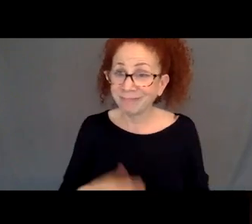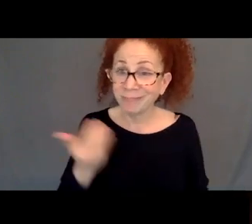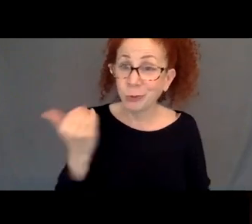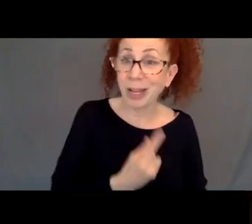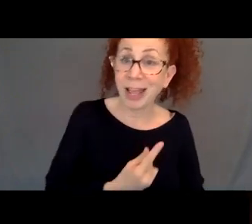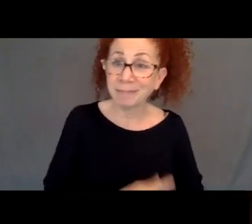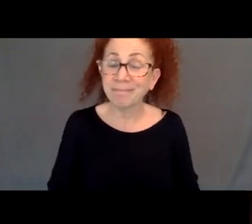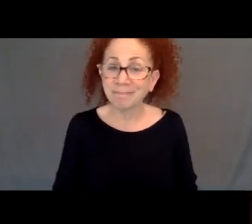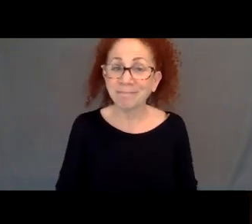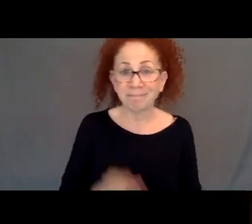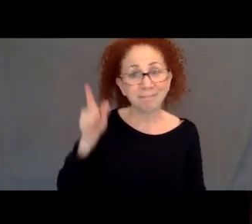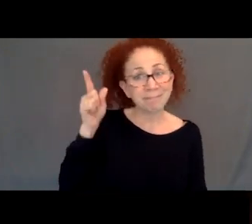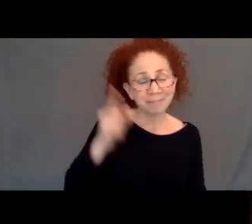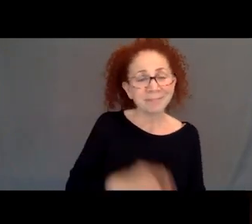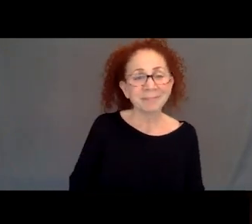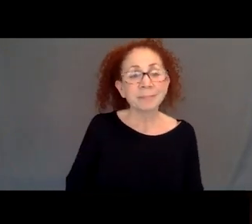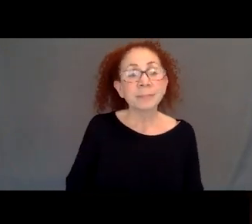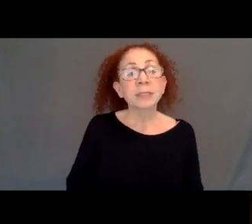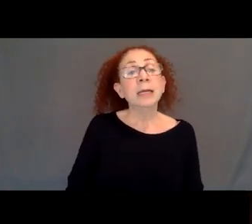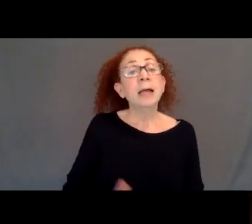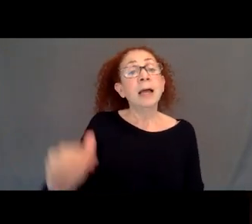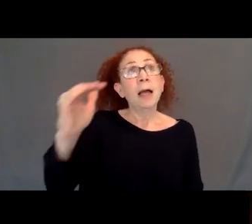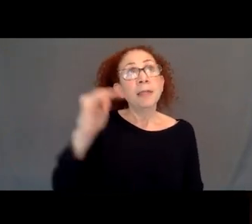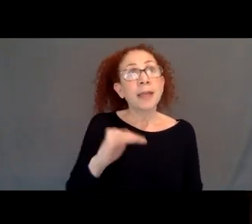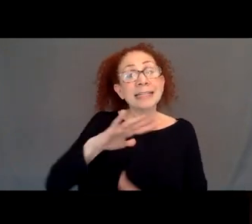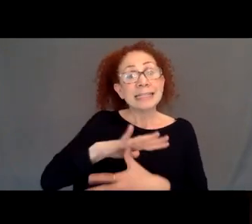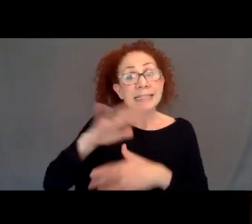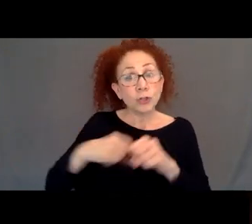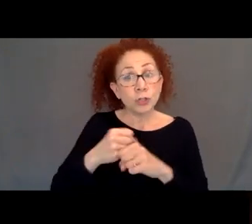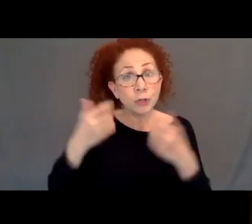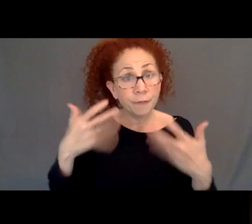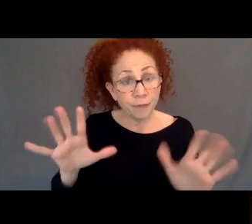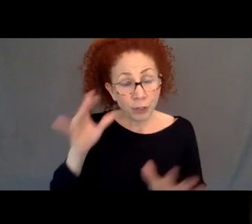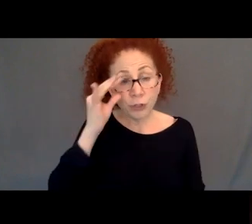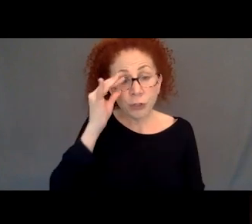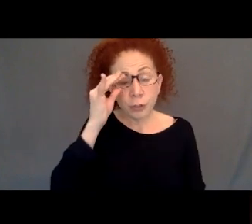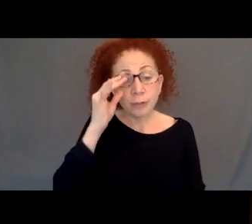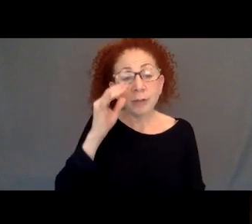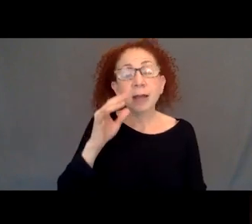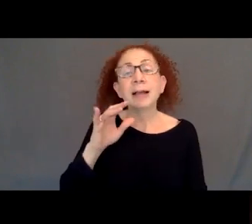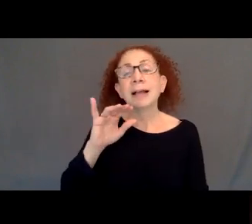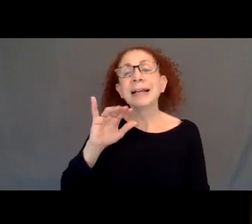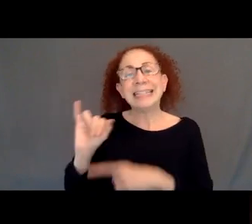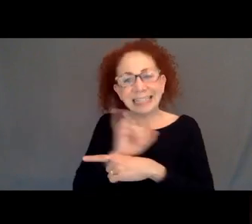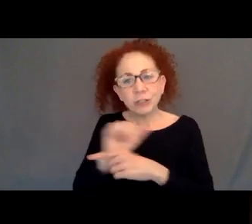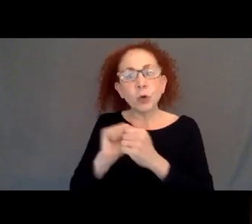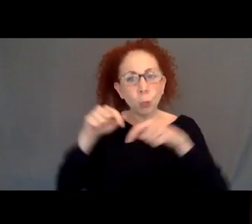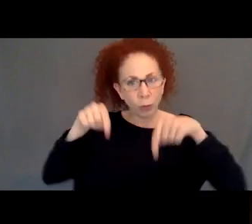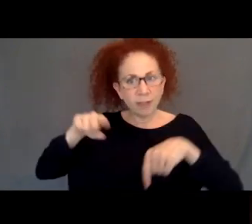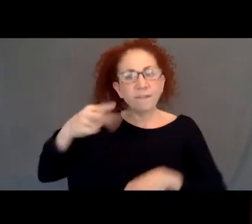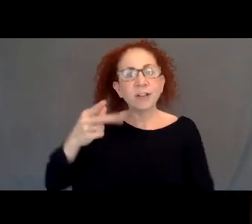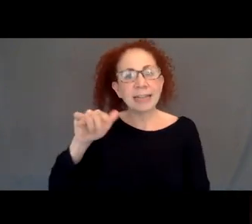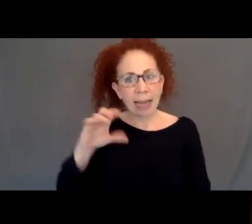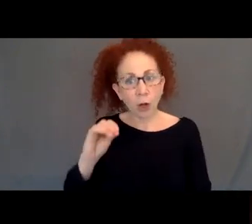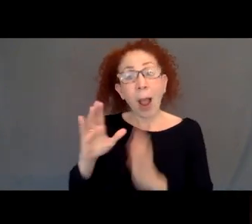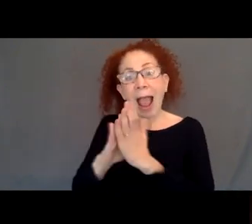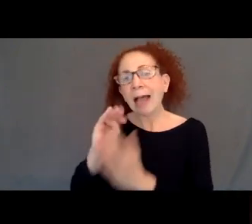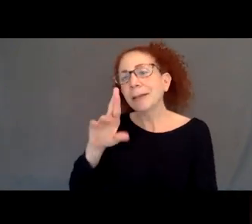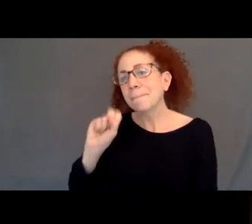today. And then after my senior year, I was interning with Philadanco, and I asked Miss